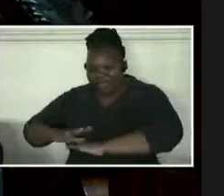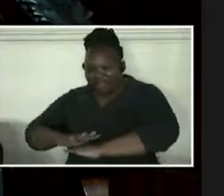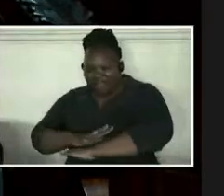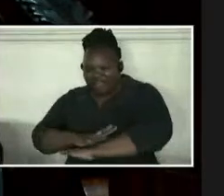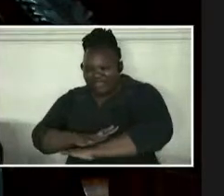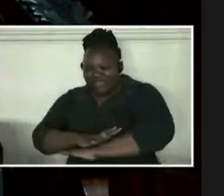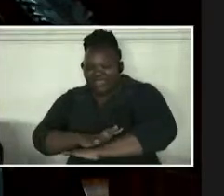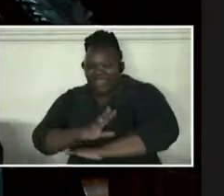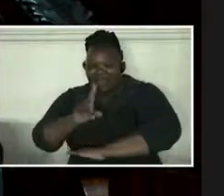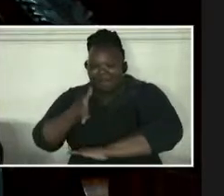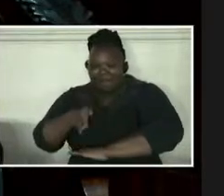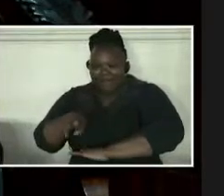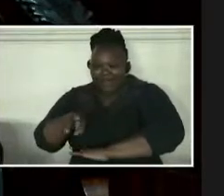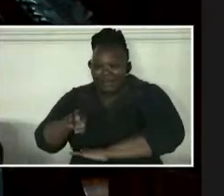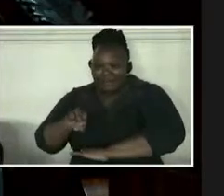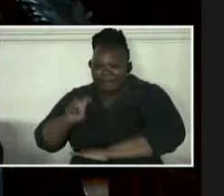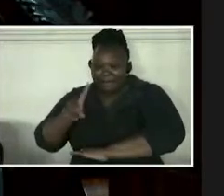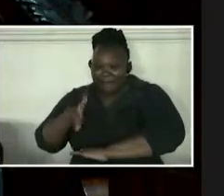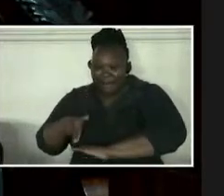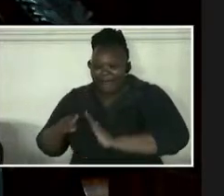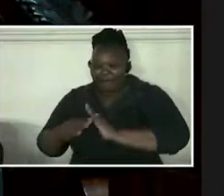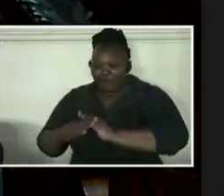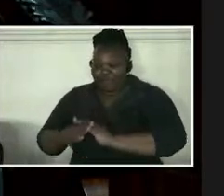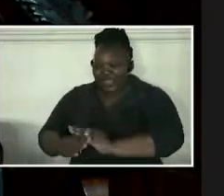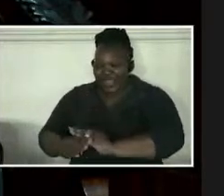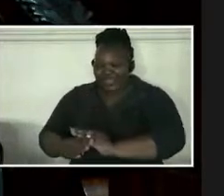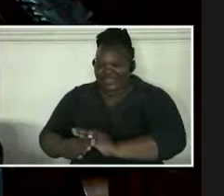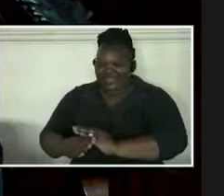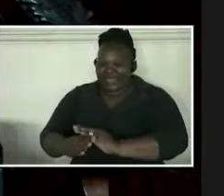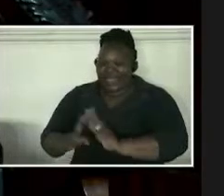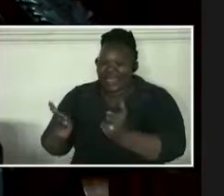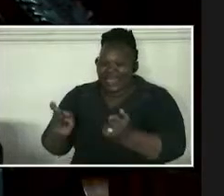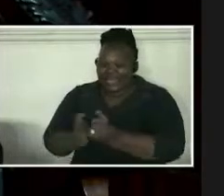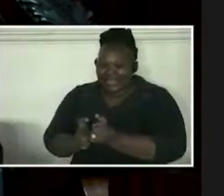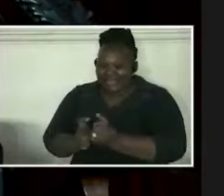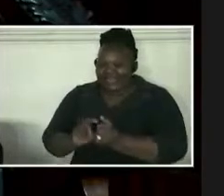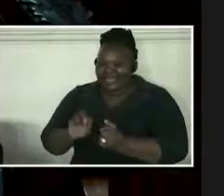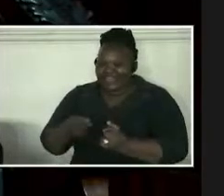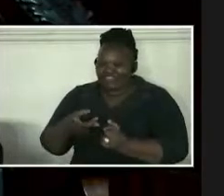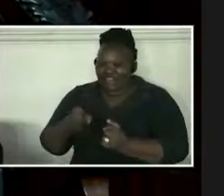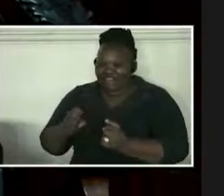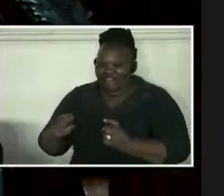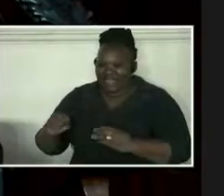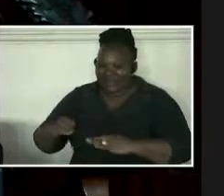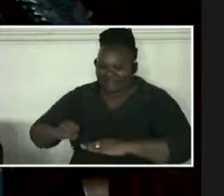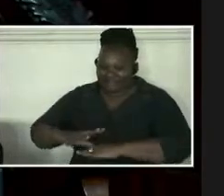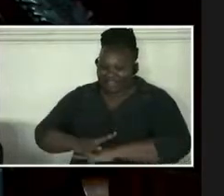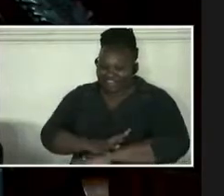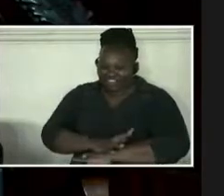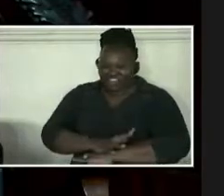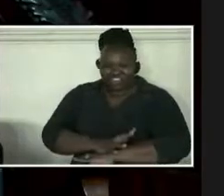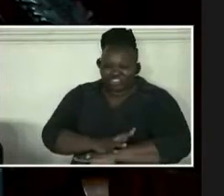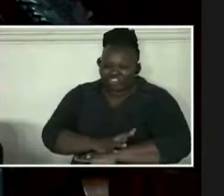know that prep only detects i only protect against hiv infections